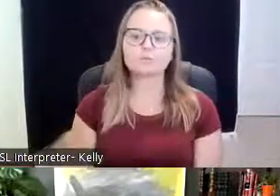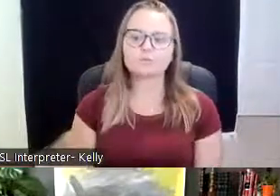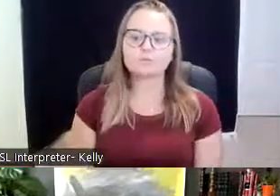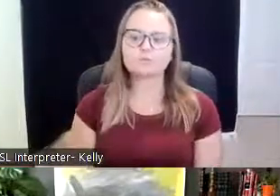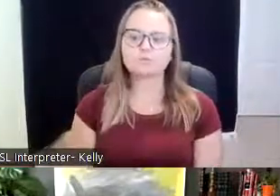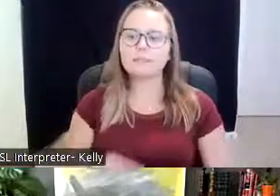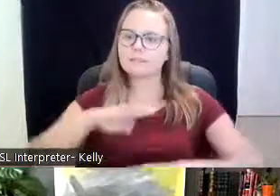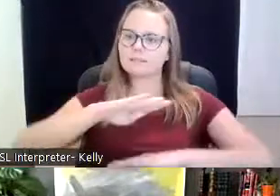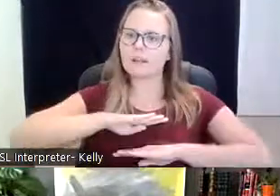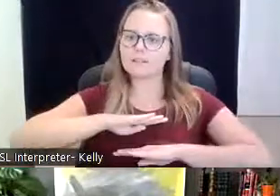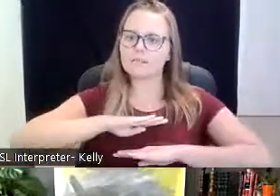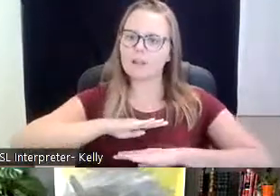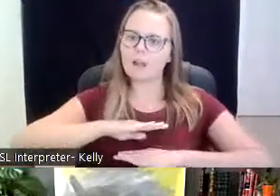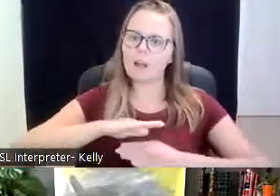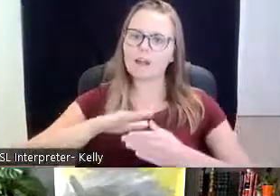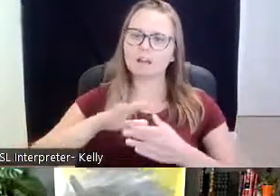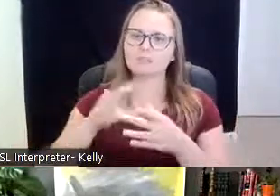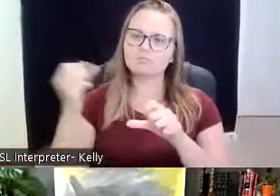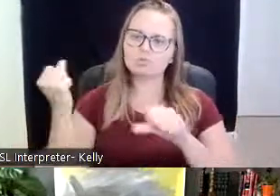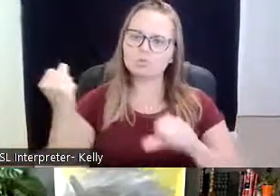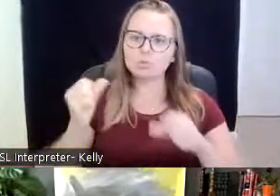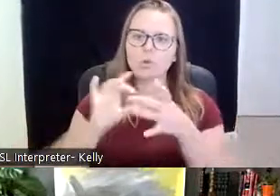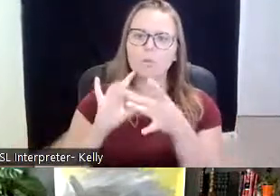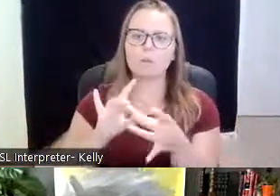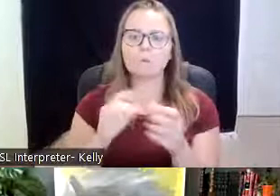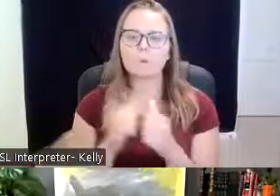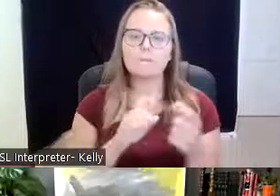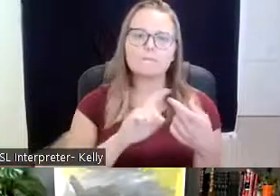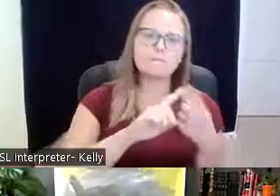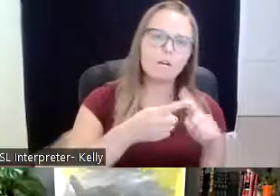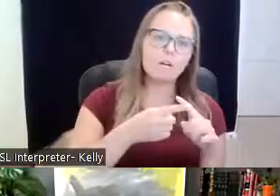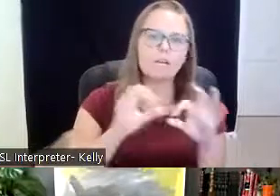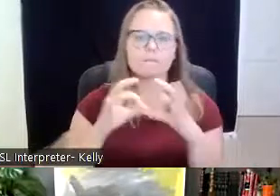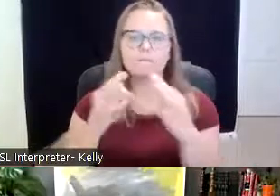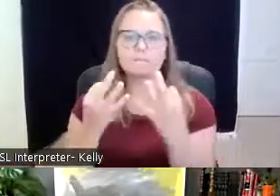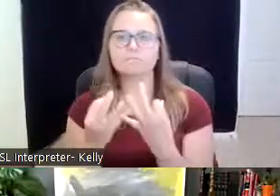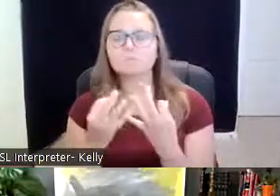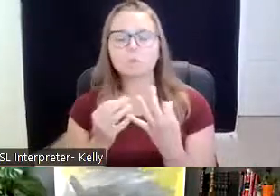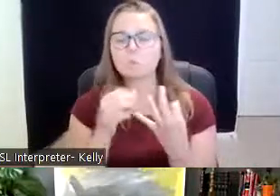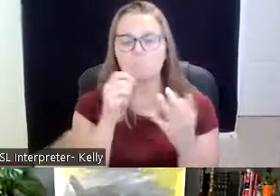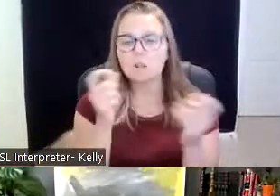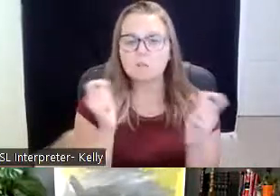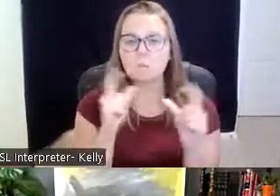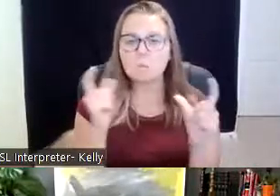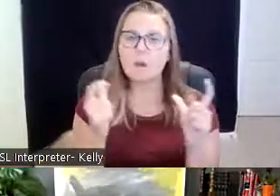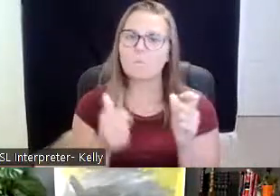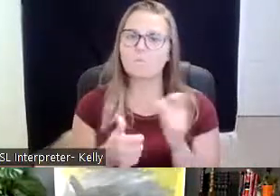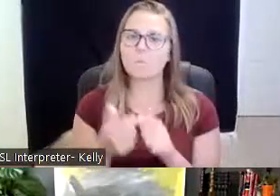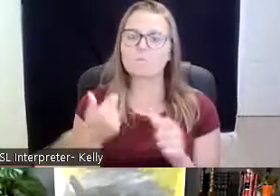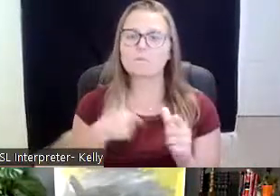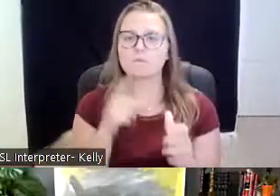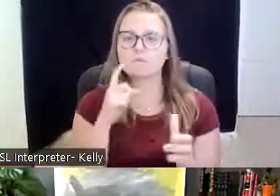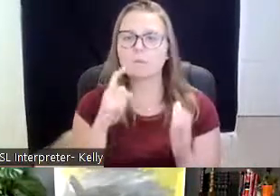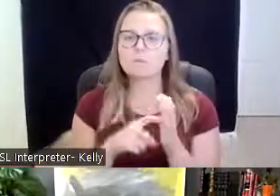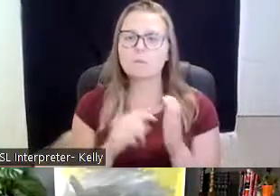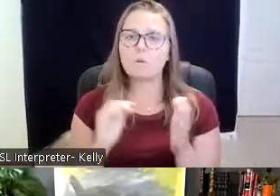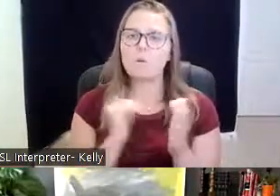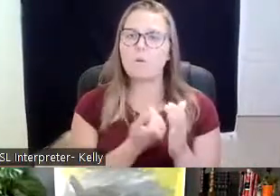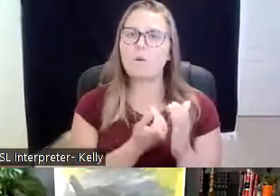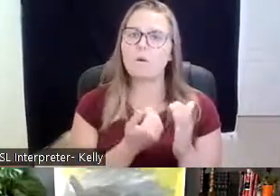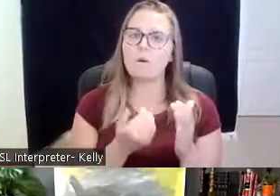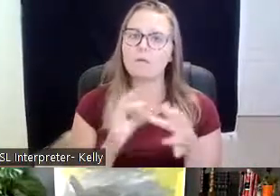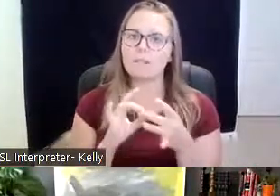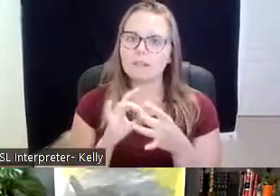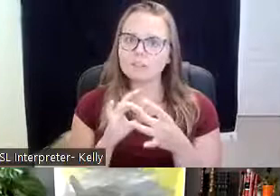Satisfying relationships with family and friends. So it's not surprising that most of us recognize that our relationships bring us